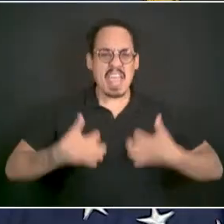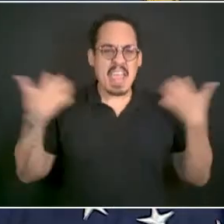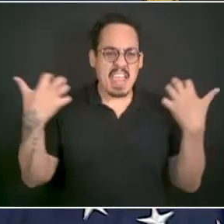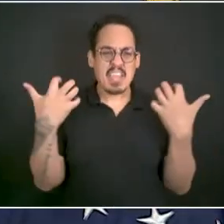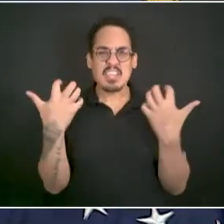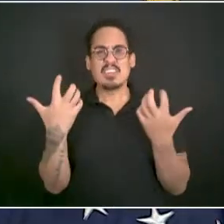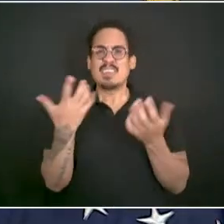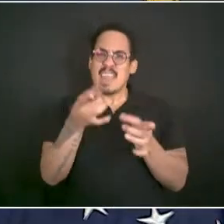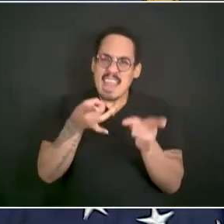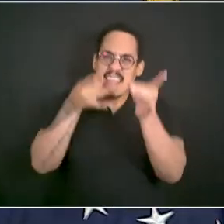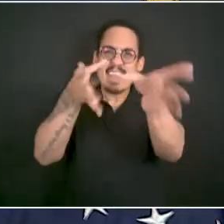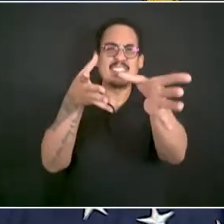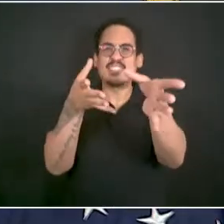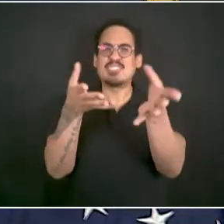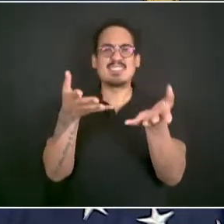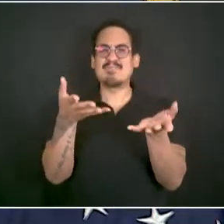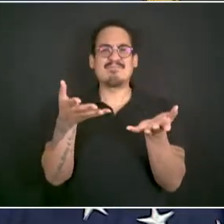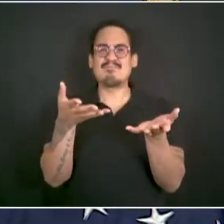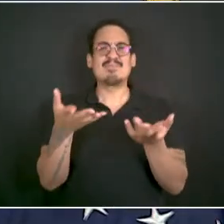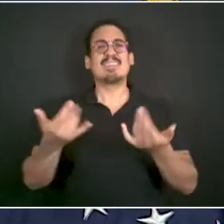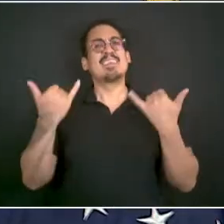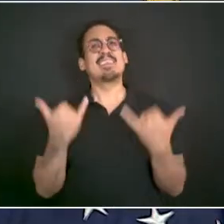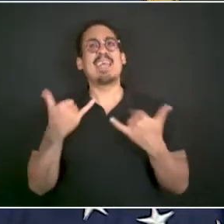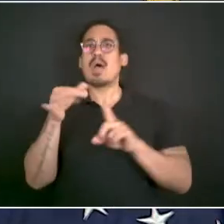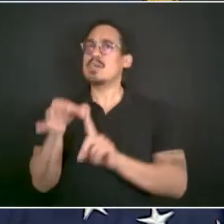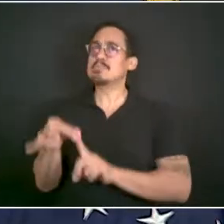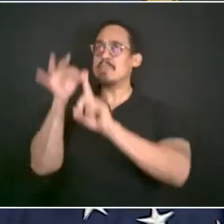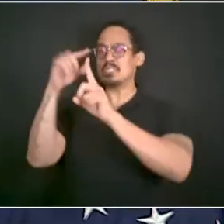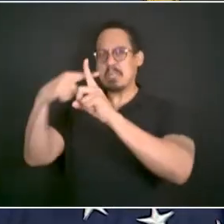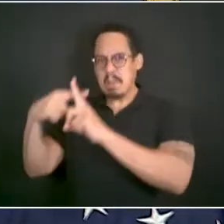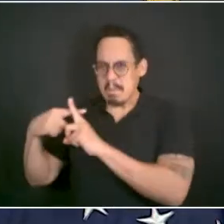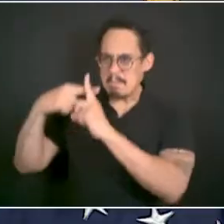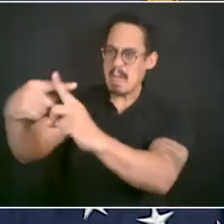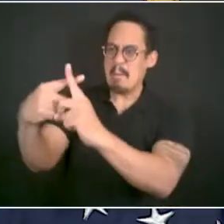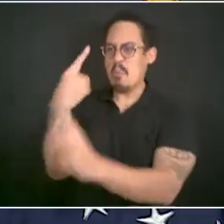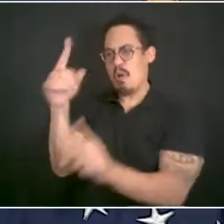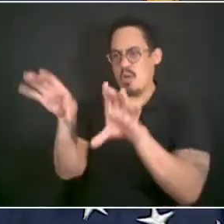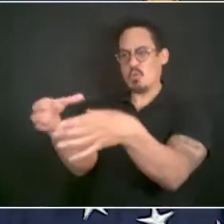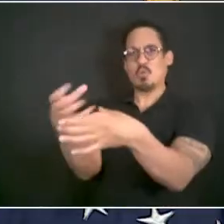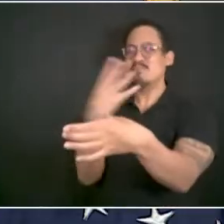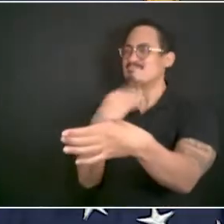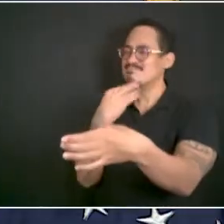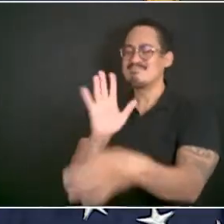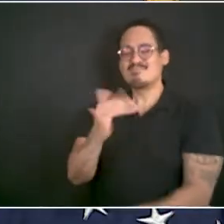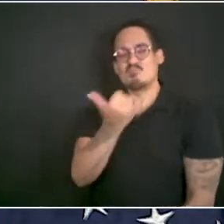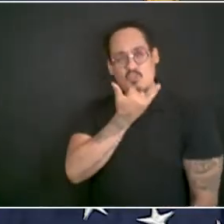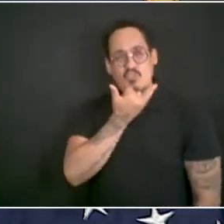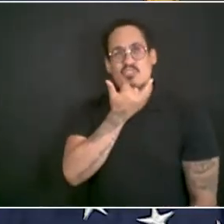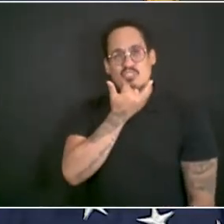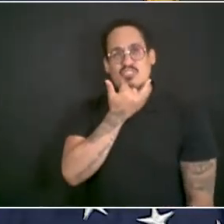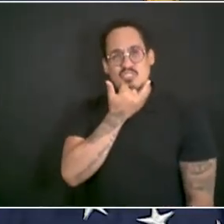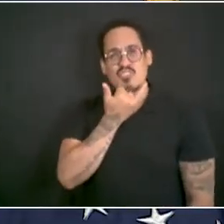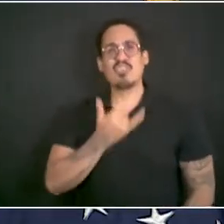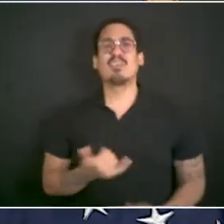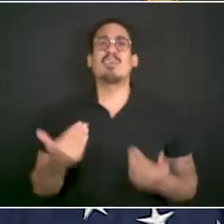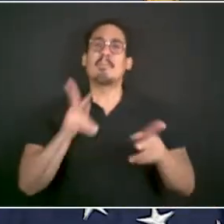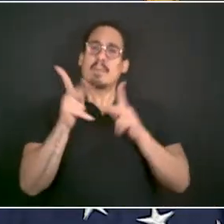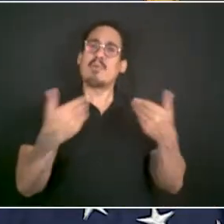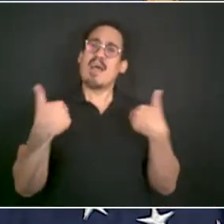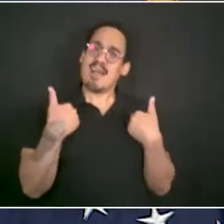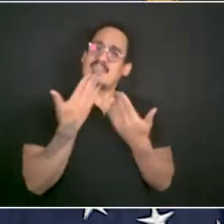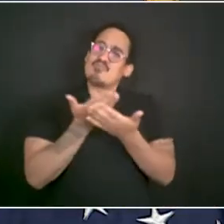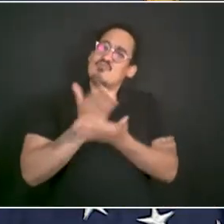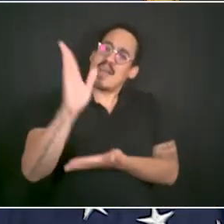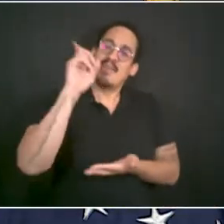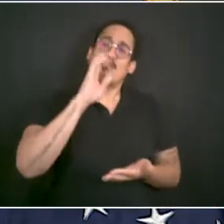this particularly pointing out a group, I just think is wrong. And, you know, people have a right to free speech, and we're not going to ever get in the way of